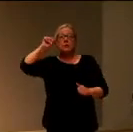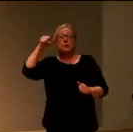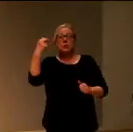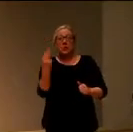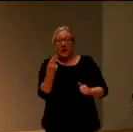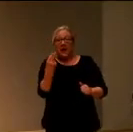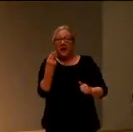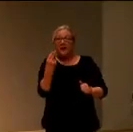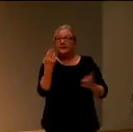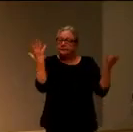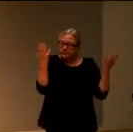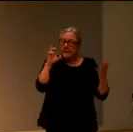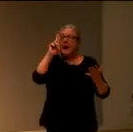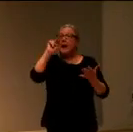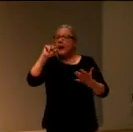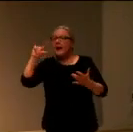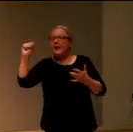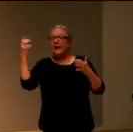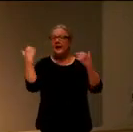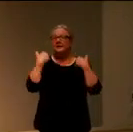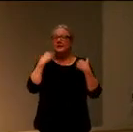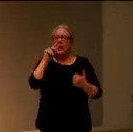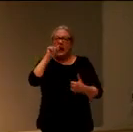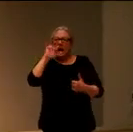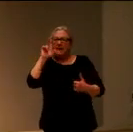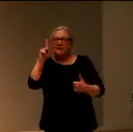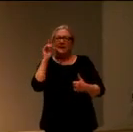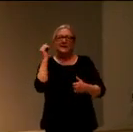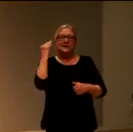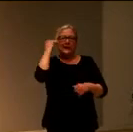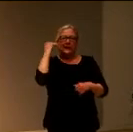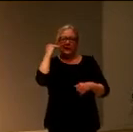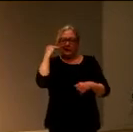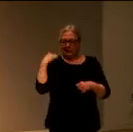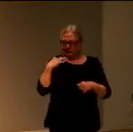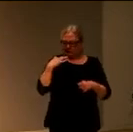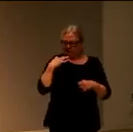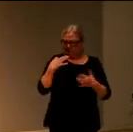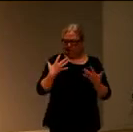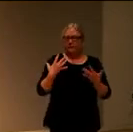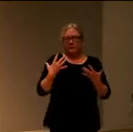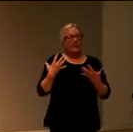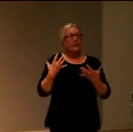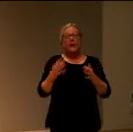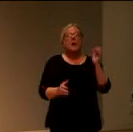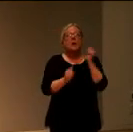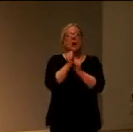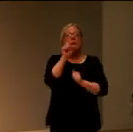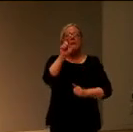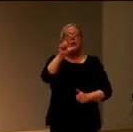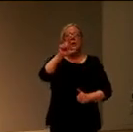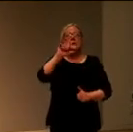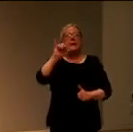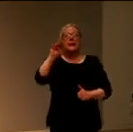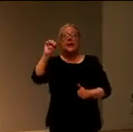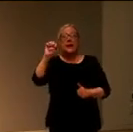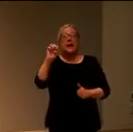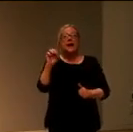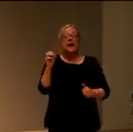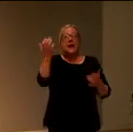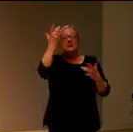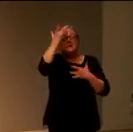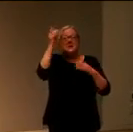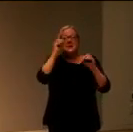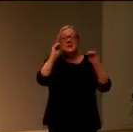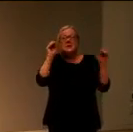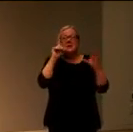like you see here, which doesn't always happen, most cases of Lyme disease, there was never any recognition of a tick that